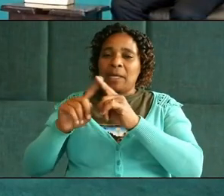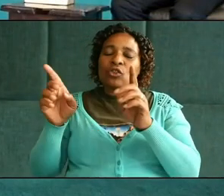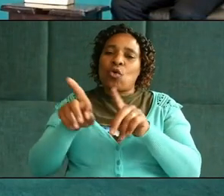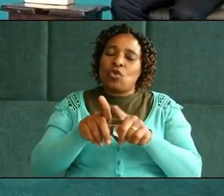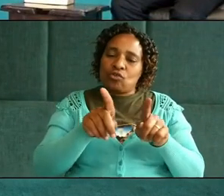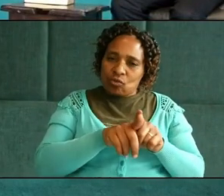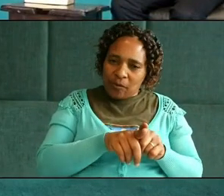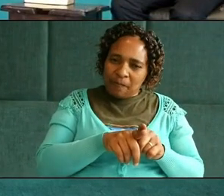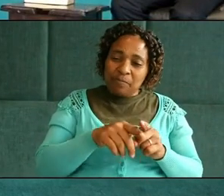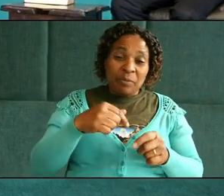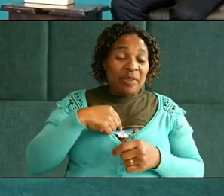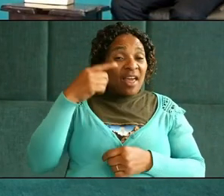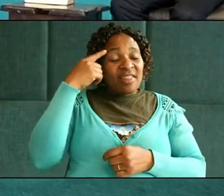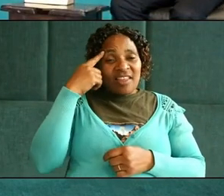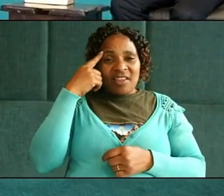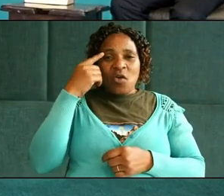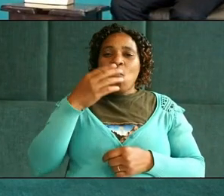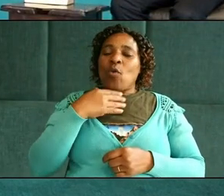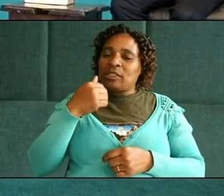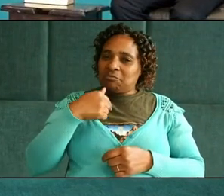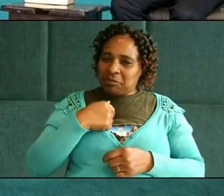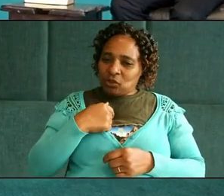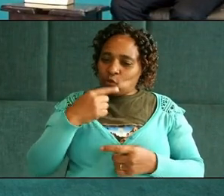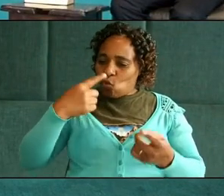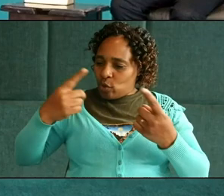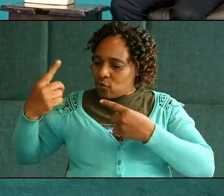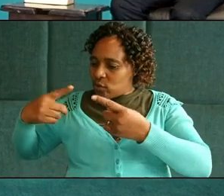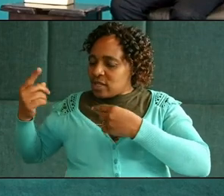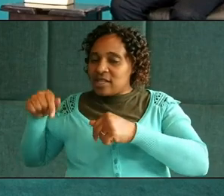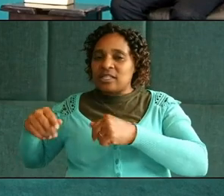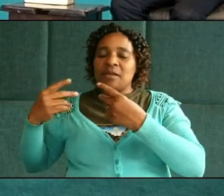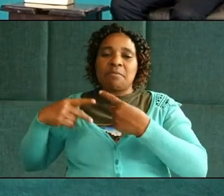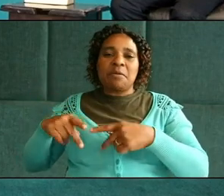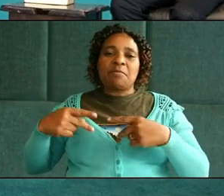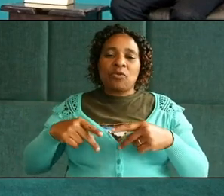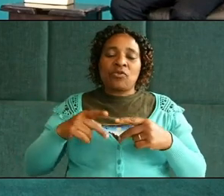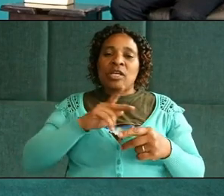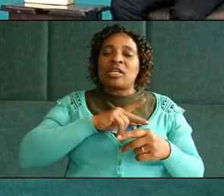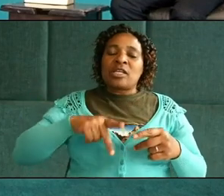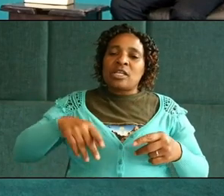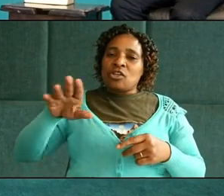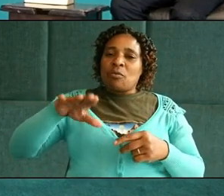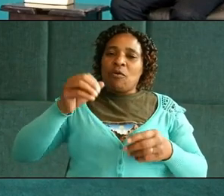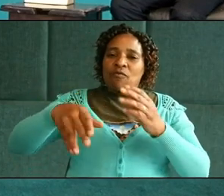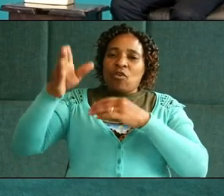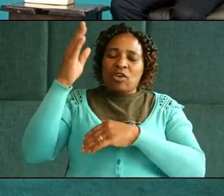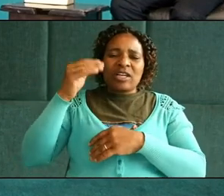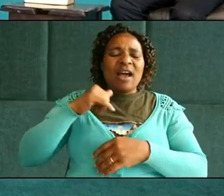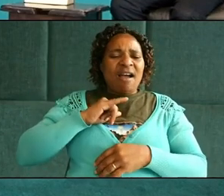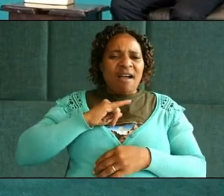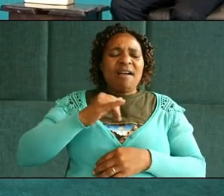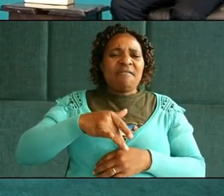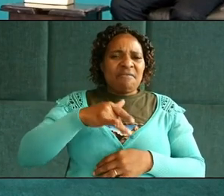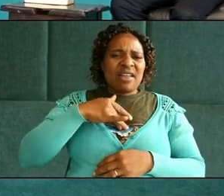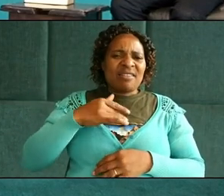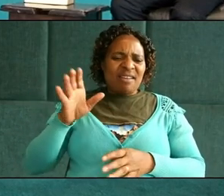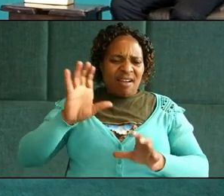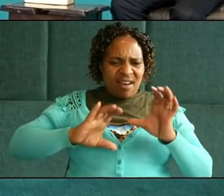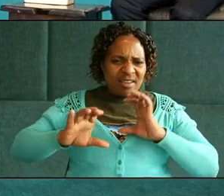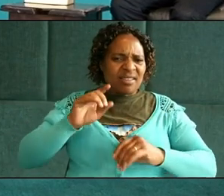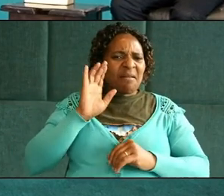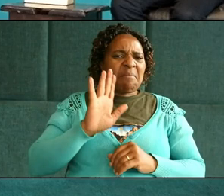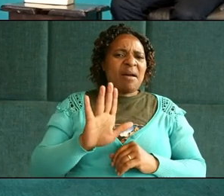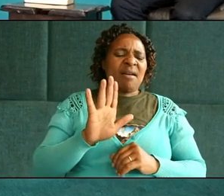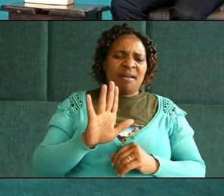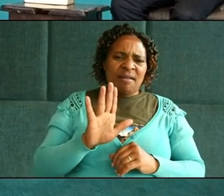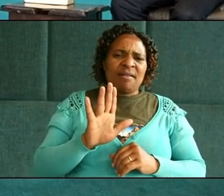think if we want maybe to win these people into the kingdom of God, then like I feel like our character should